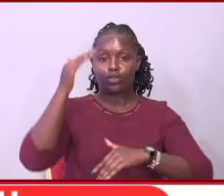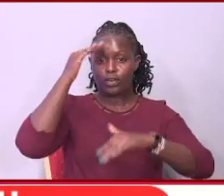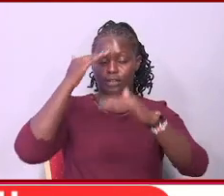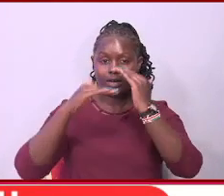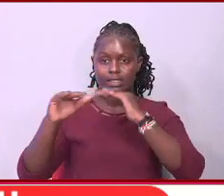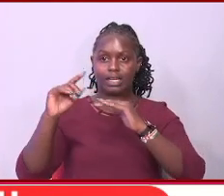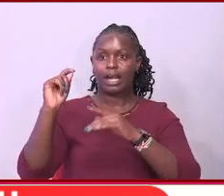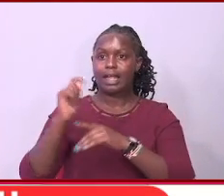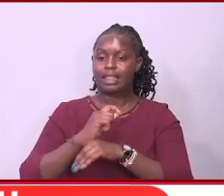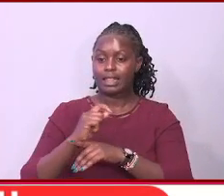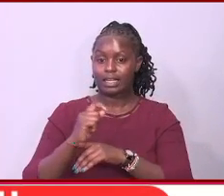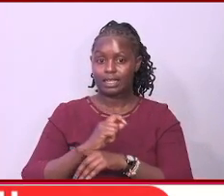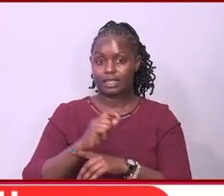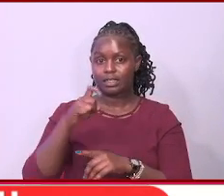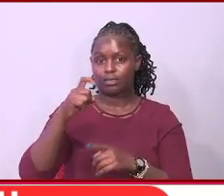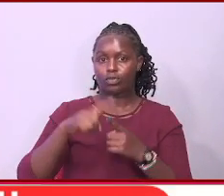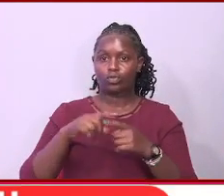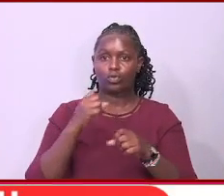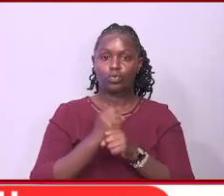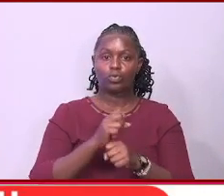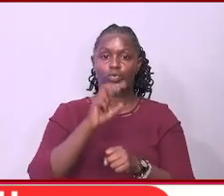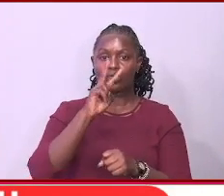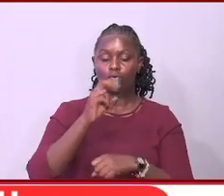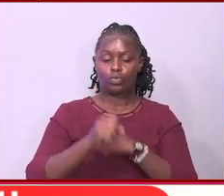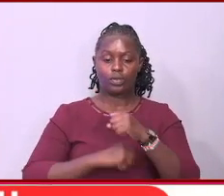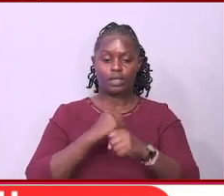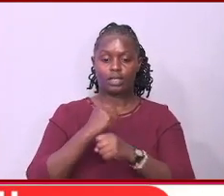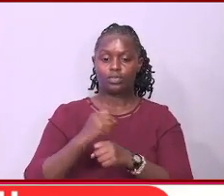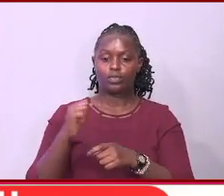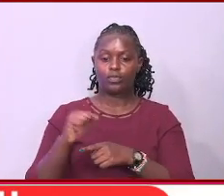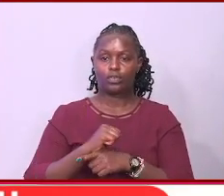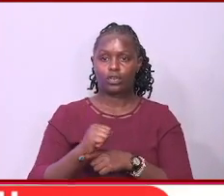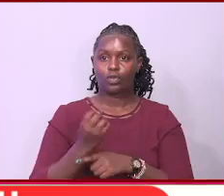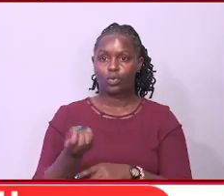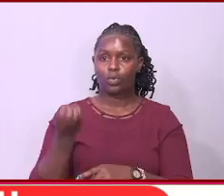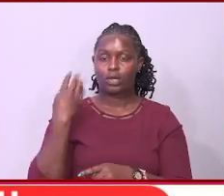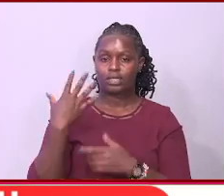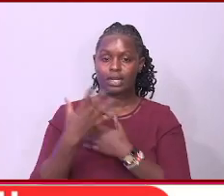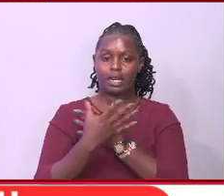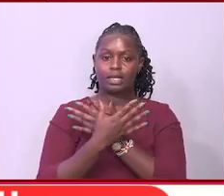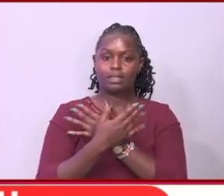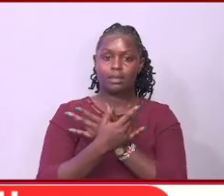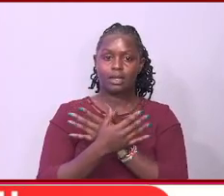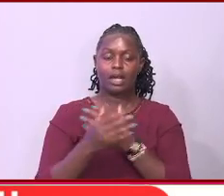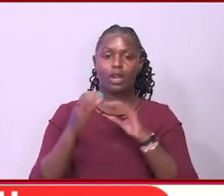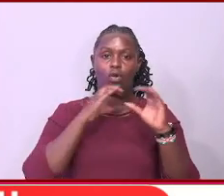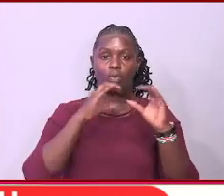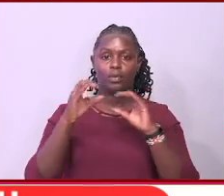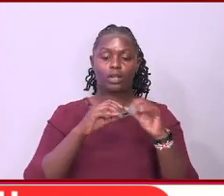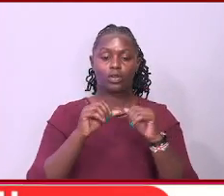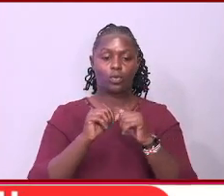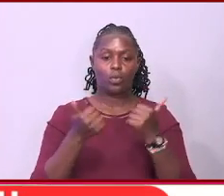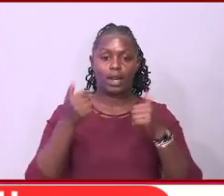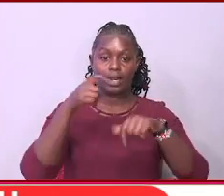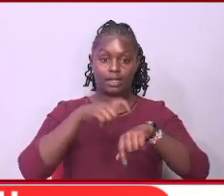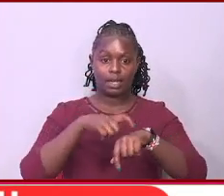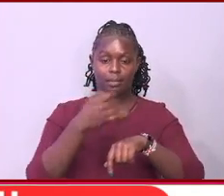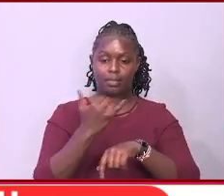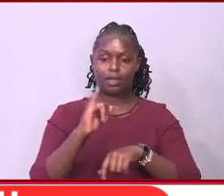expected to undergo 2 years of training in order to understand German and communicate effectively during their employment